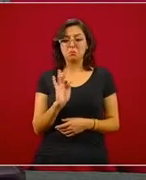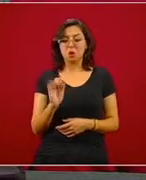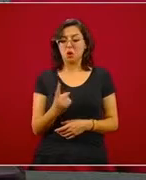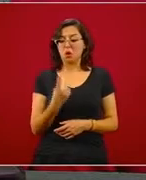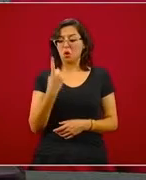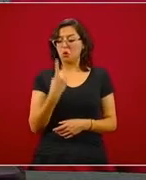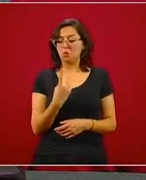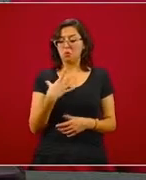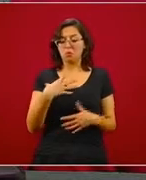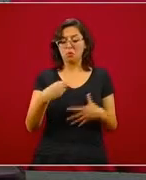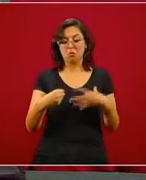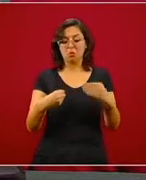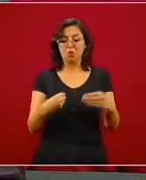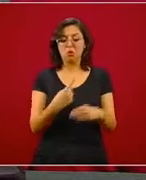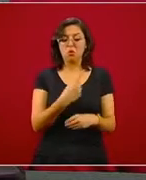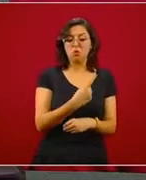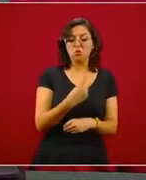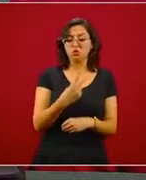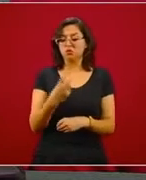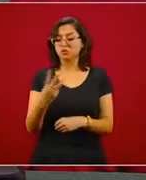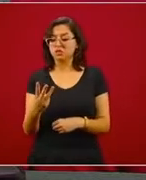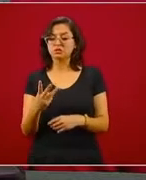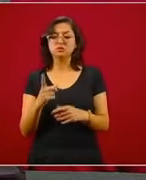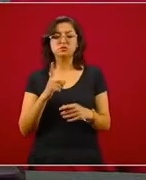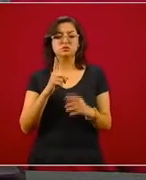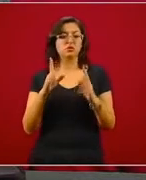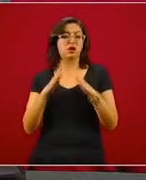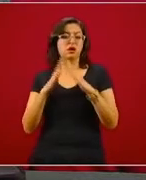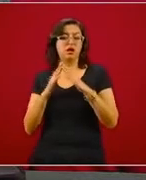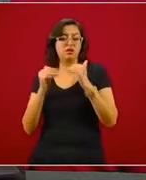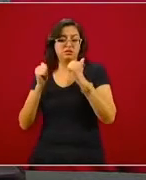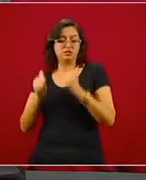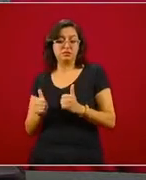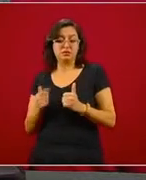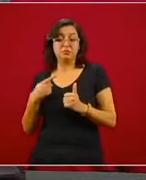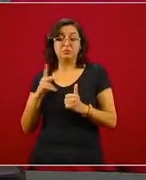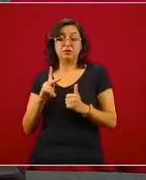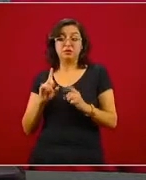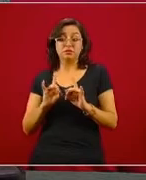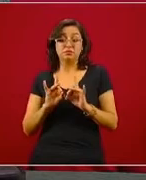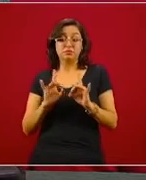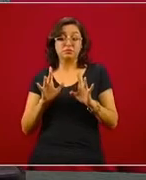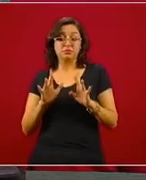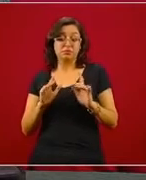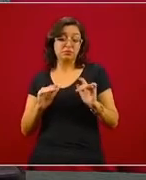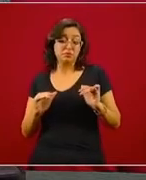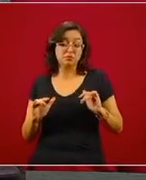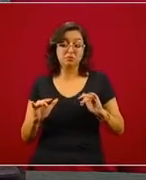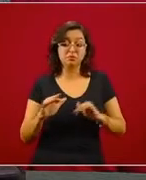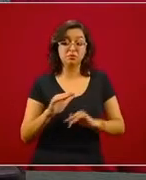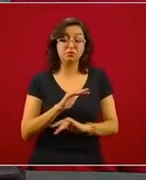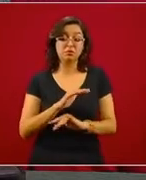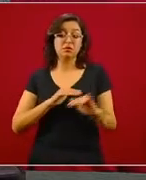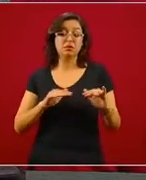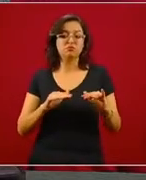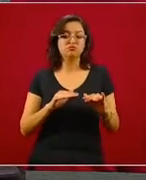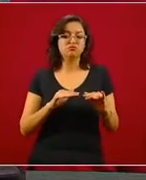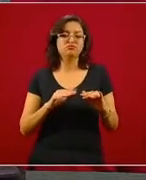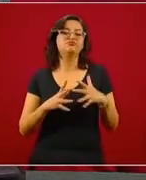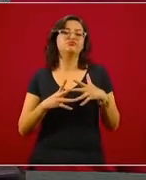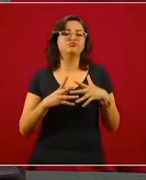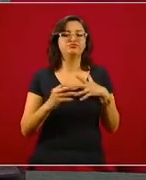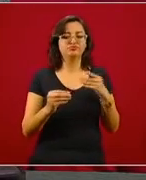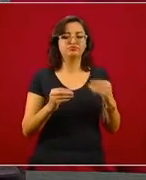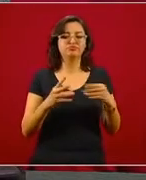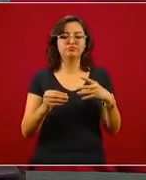So if we didn't have an association here, we would be 1, 2, 3 cases, 1, 2, 3 cases. But as you can see